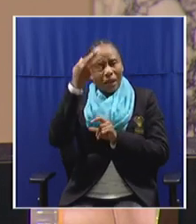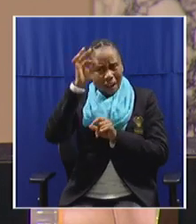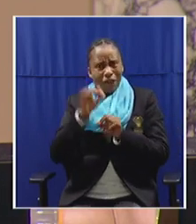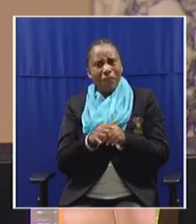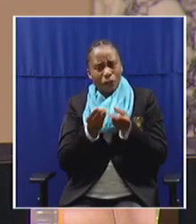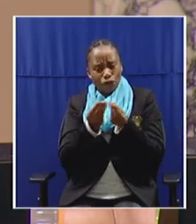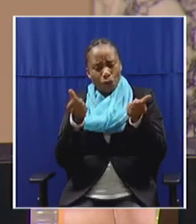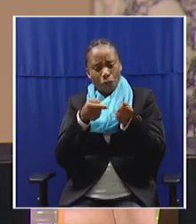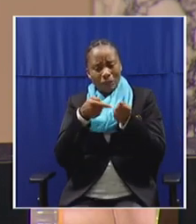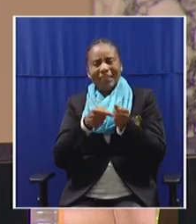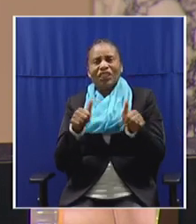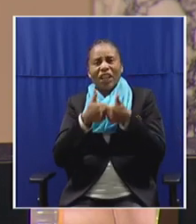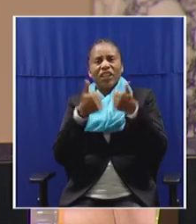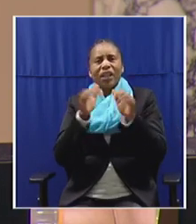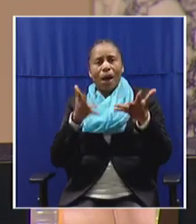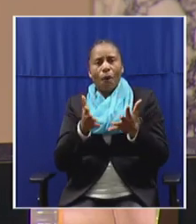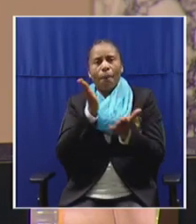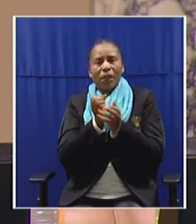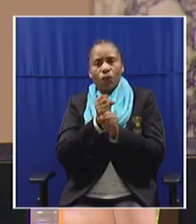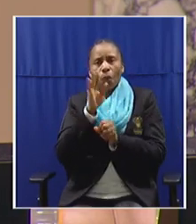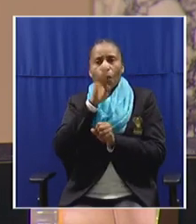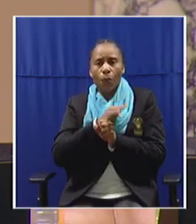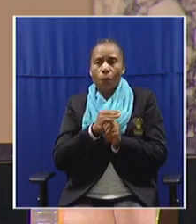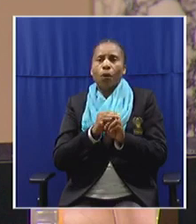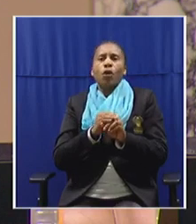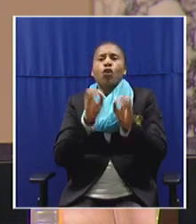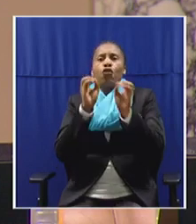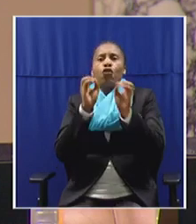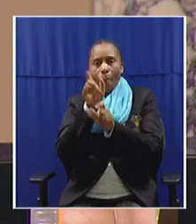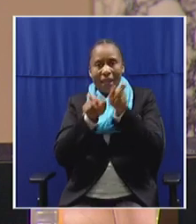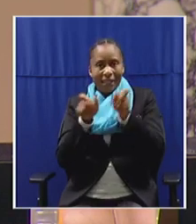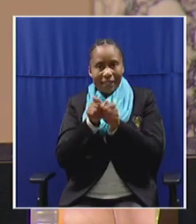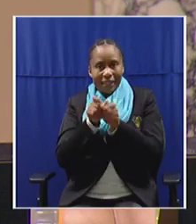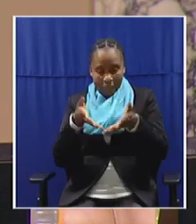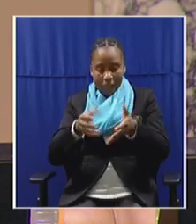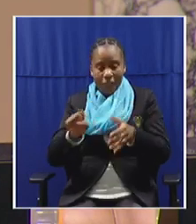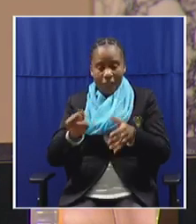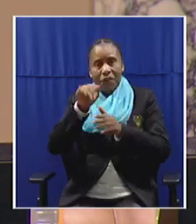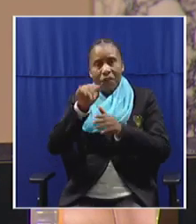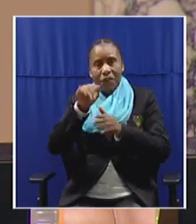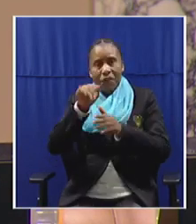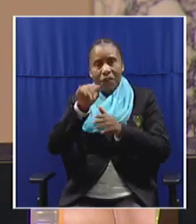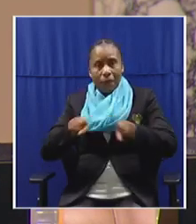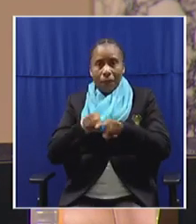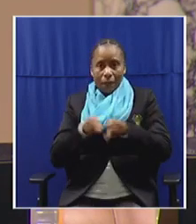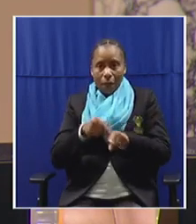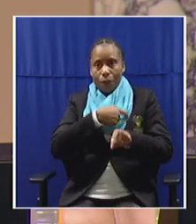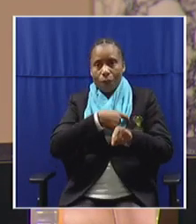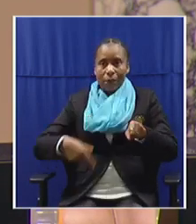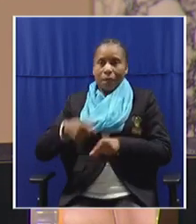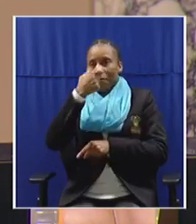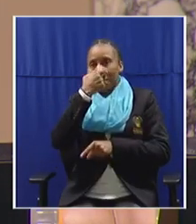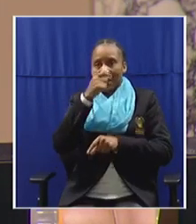challenges to make sure no person in South Africa goes hungry, as set out by President Ramaphosa during SONA? Thank